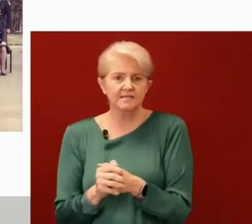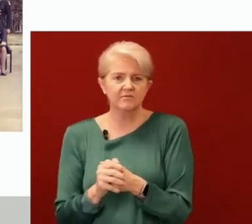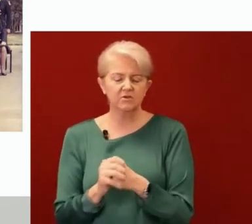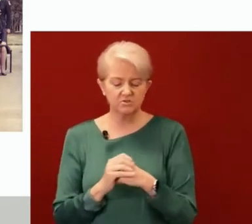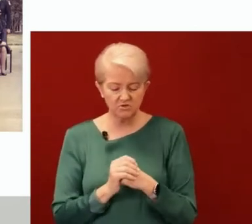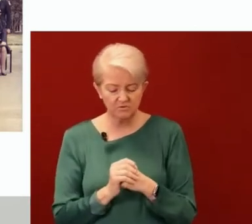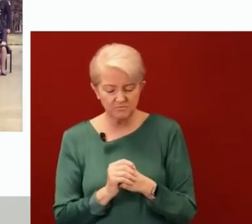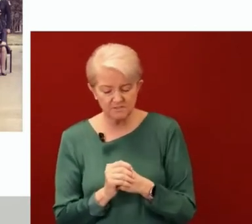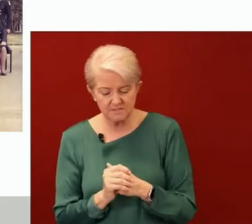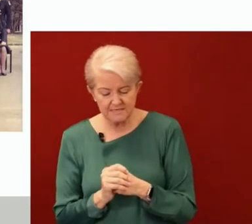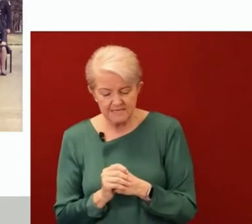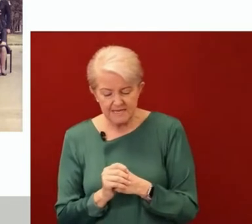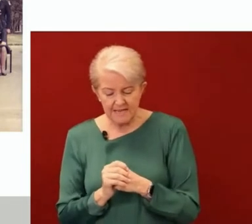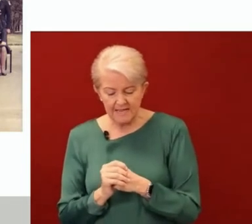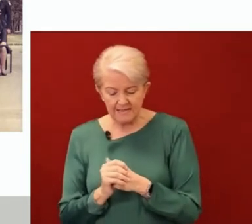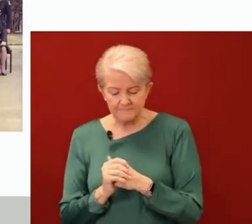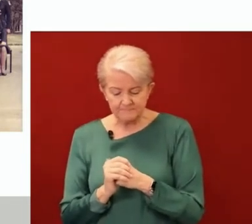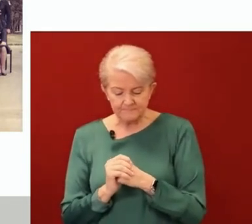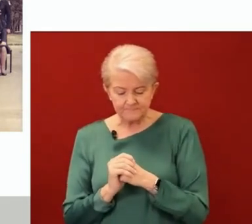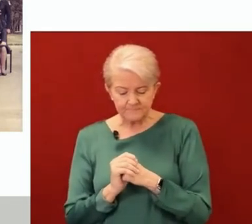and attend those jobs?